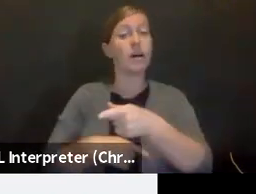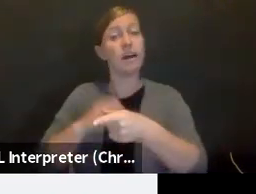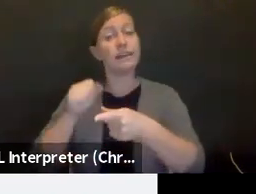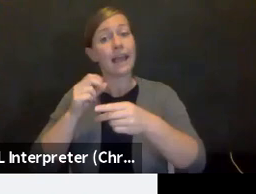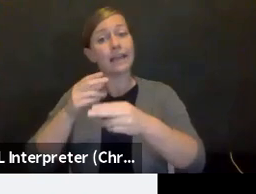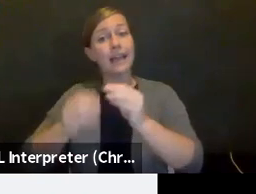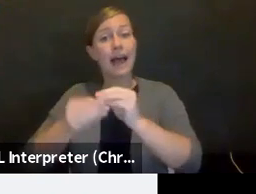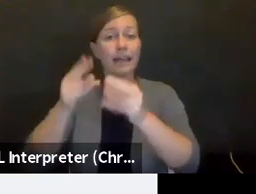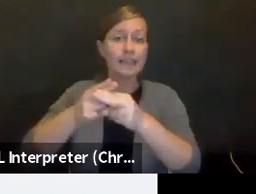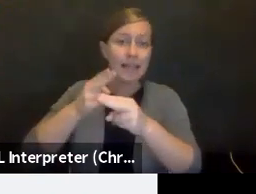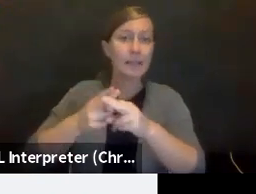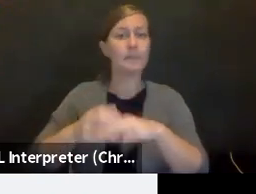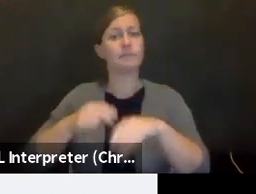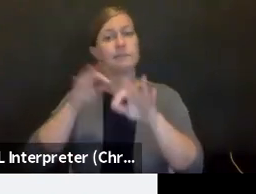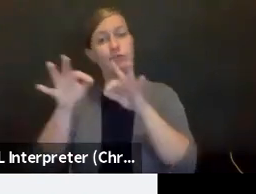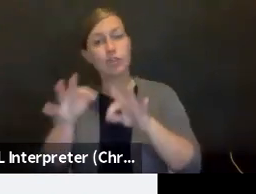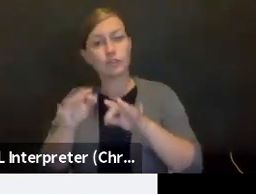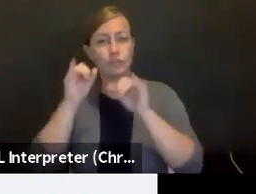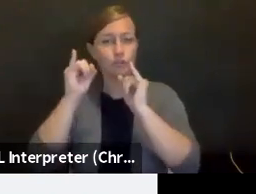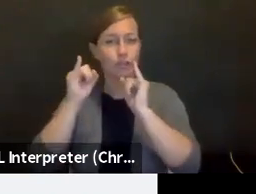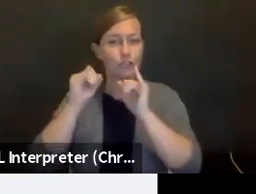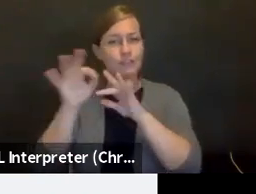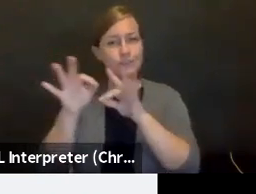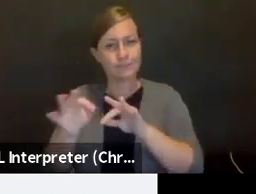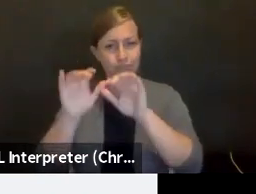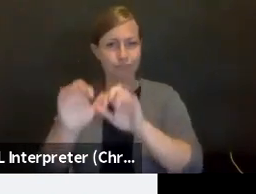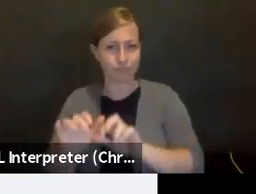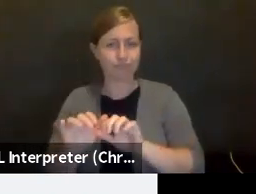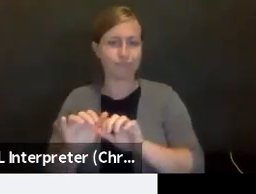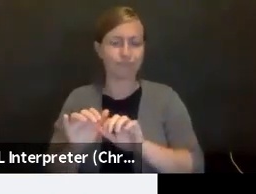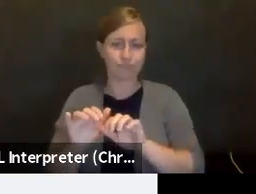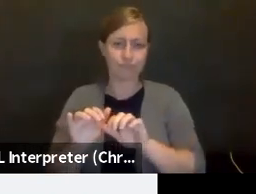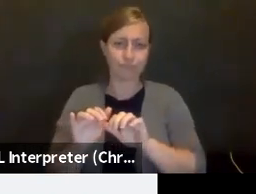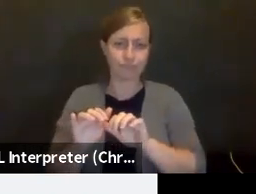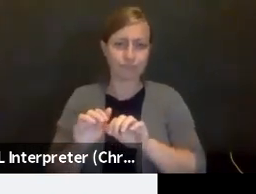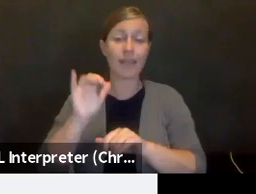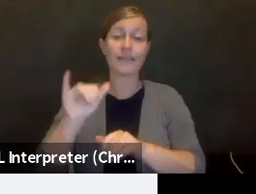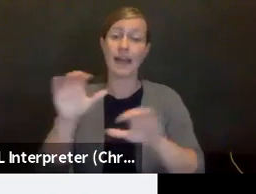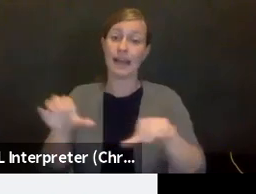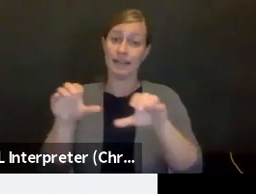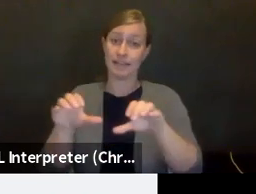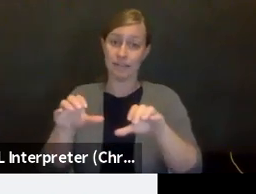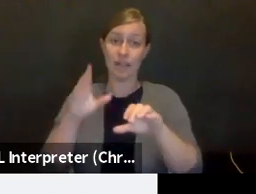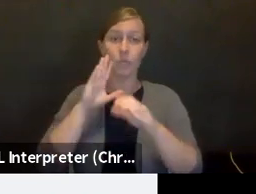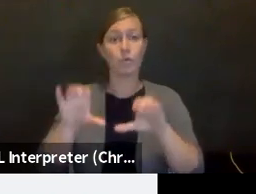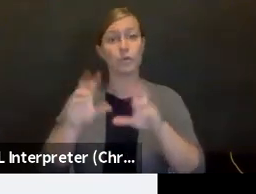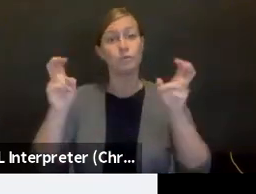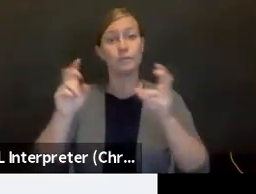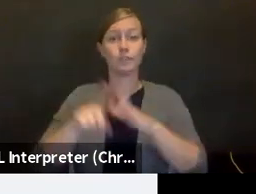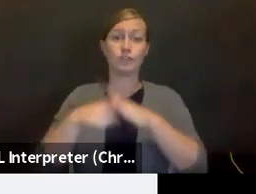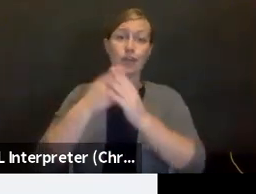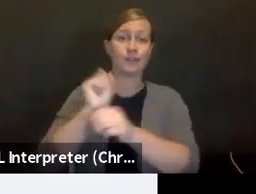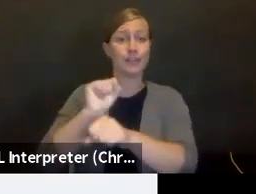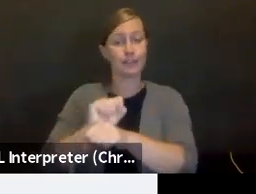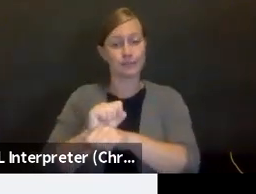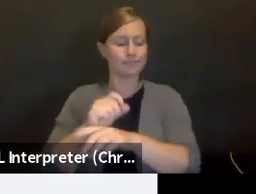basically make it a set of instructions for students. So this activity I'm going to do for start of the year, getting